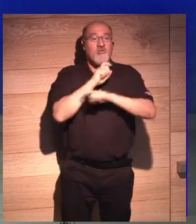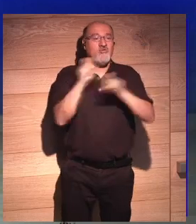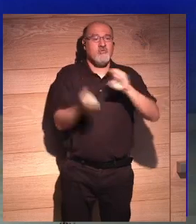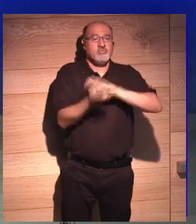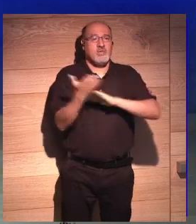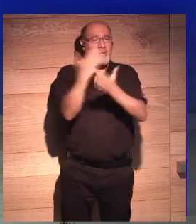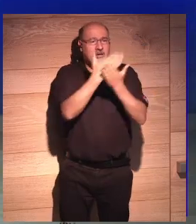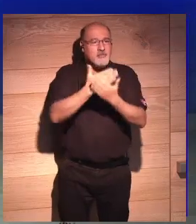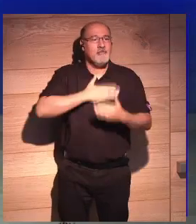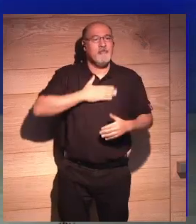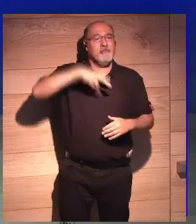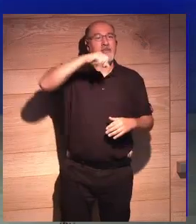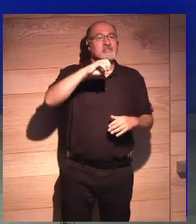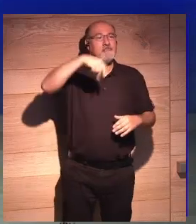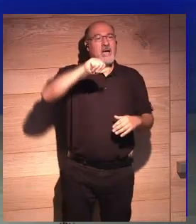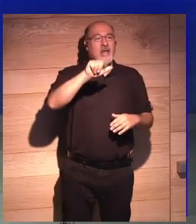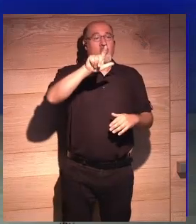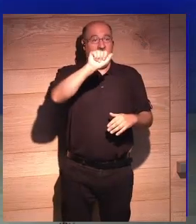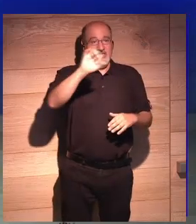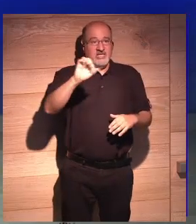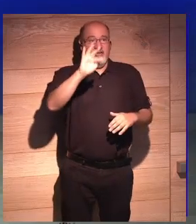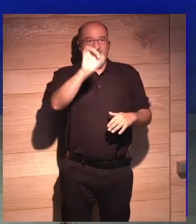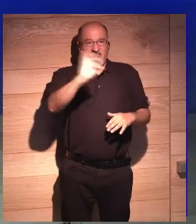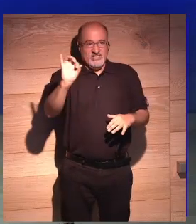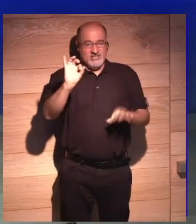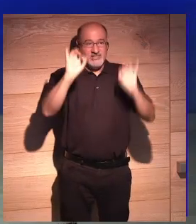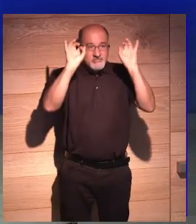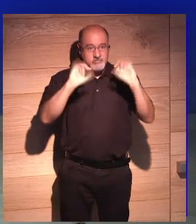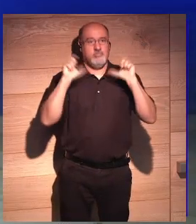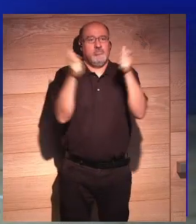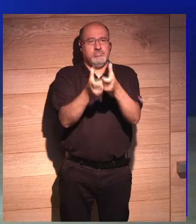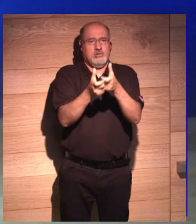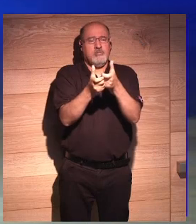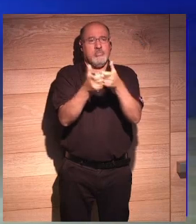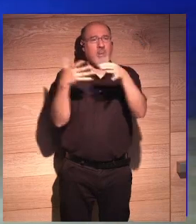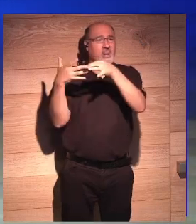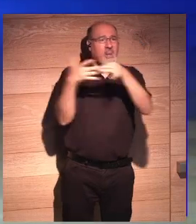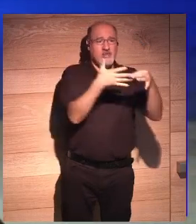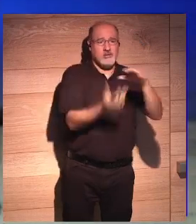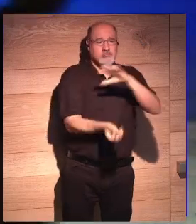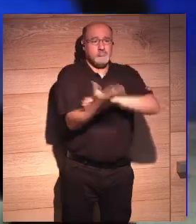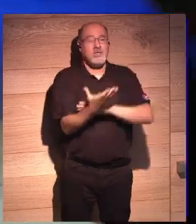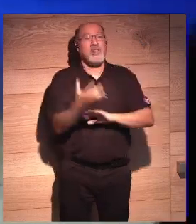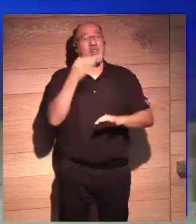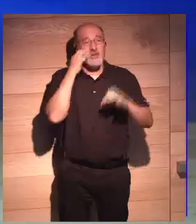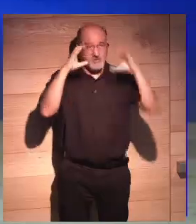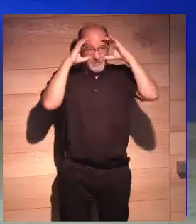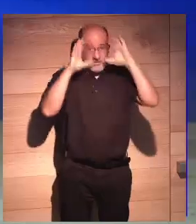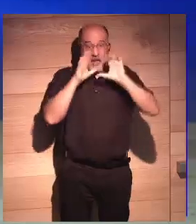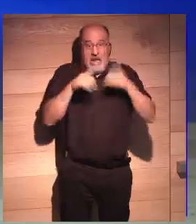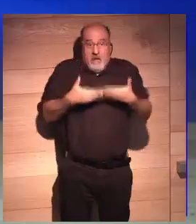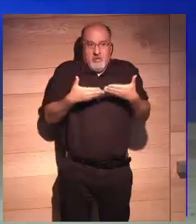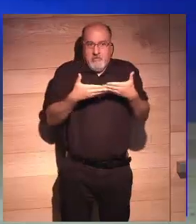honor. He's co-founder and director of the Marshmallow Laser Fist Studium. They are the leaders and creators